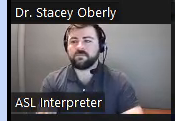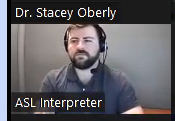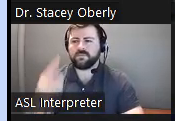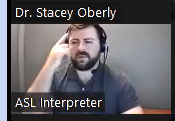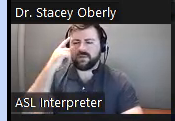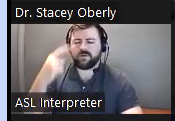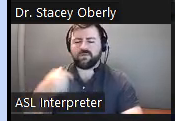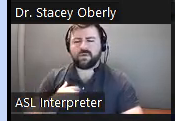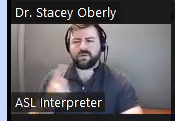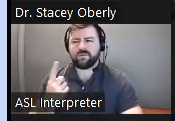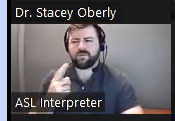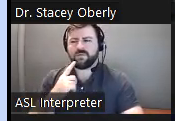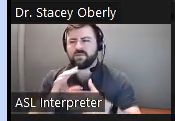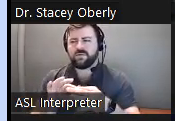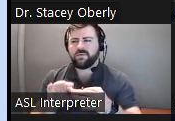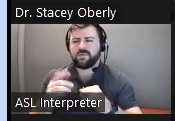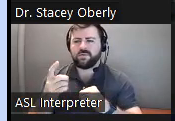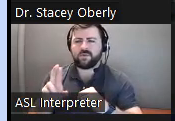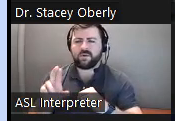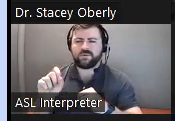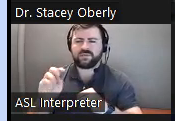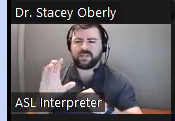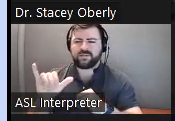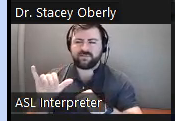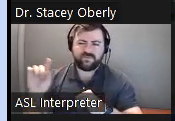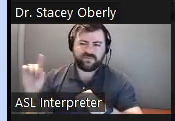had Dr. Stacy, whatever.